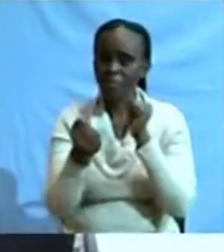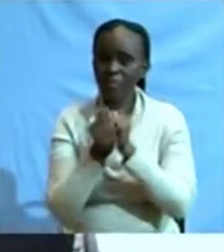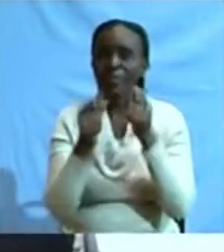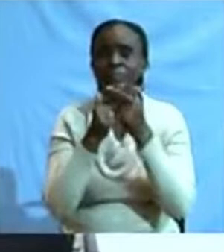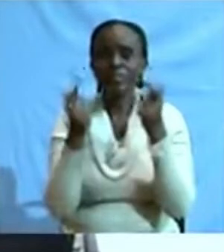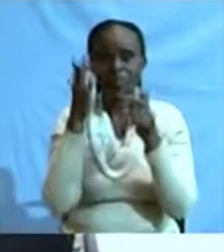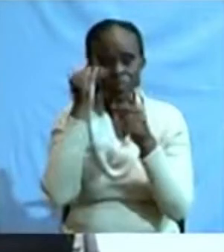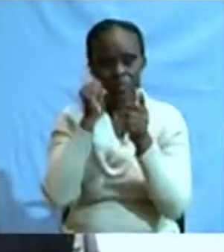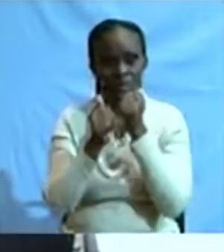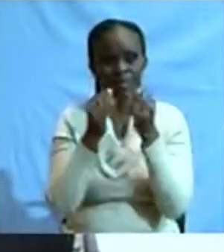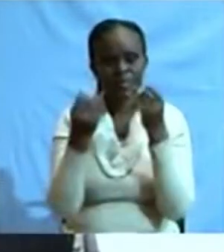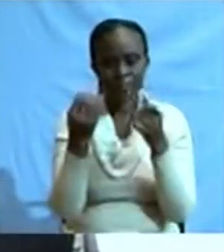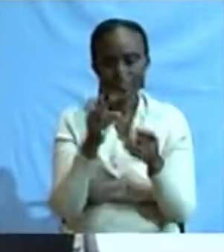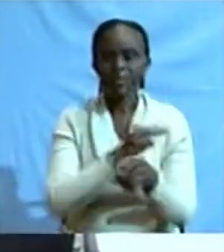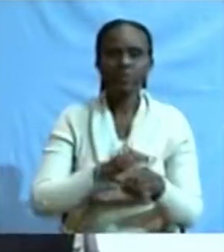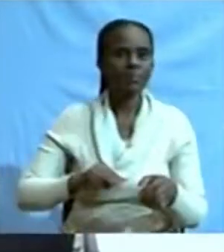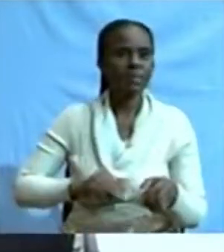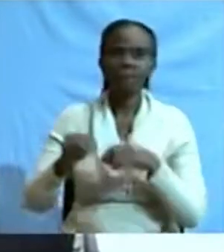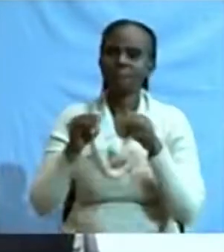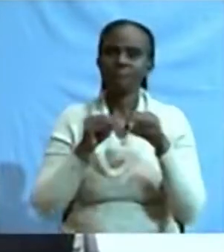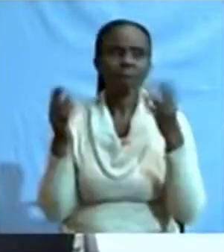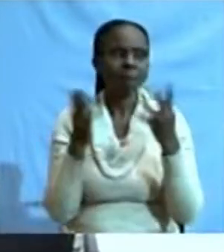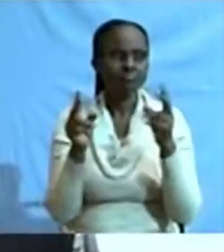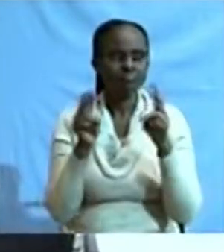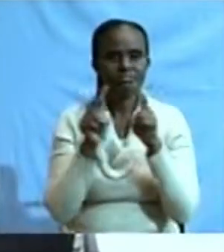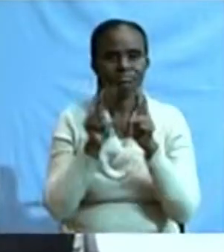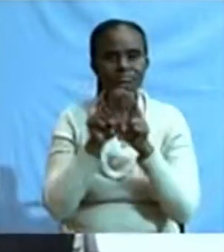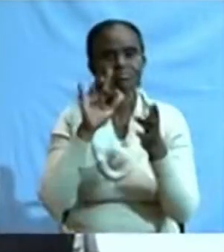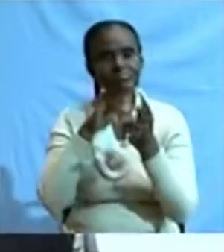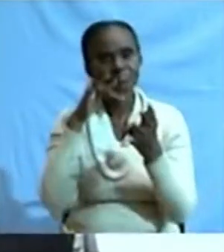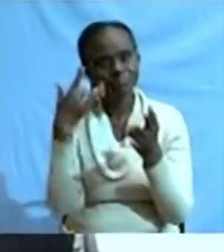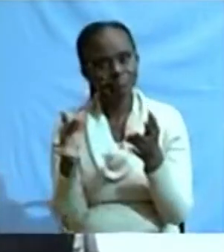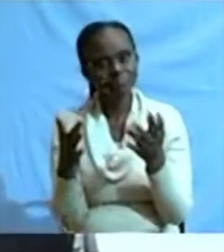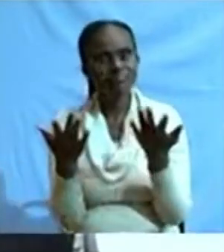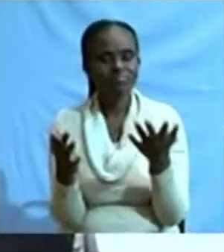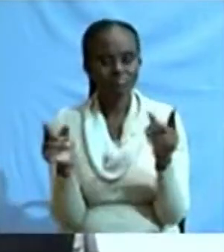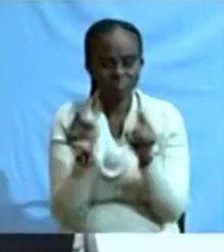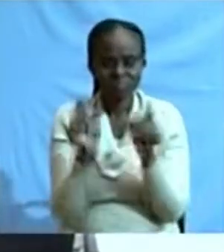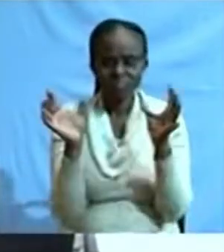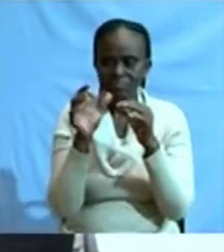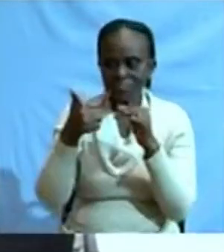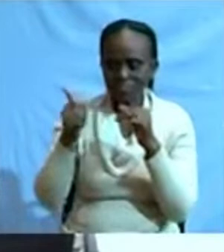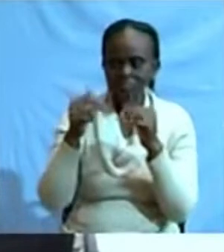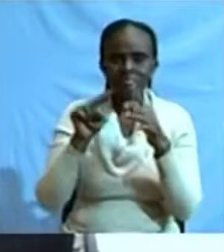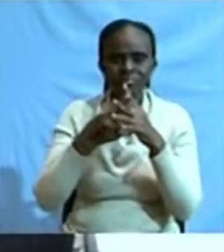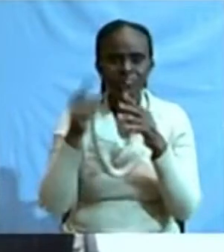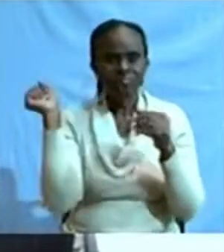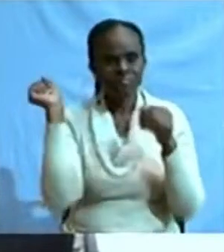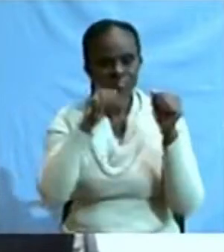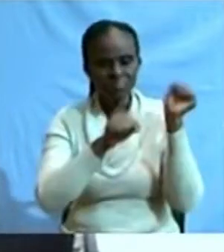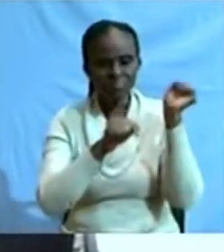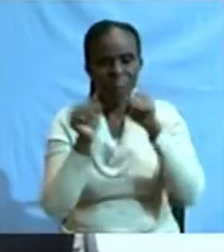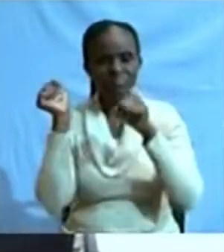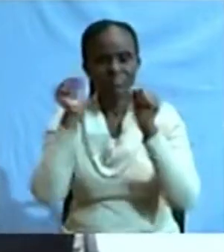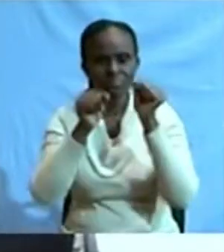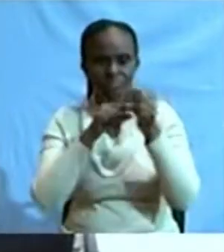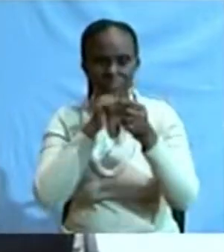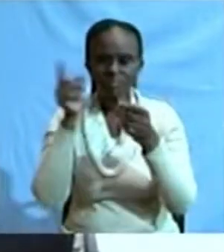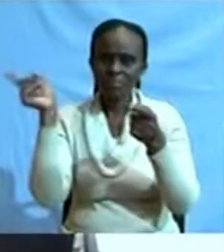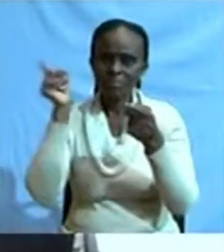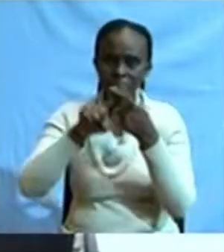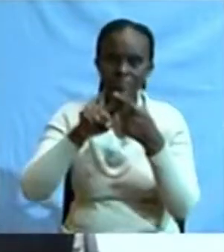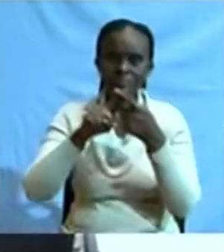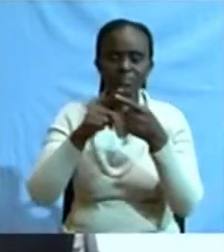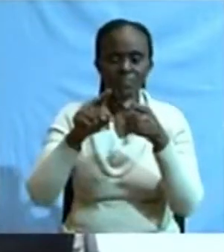most members would not afford. It was very expensive, and the council began to fight, and at some point they even came to